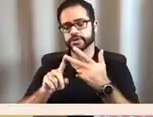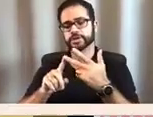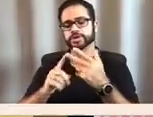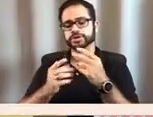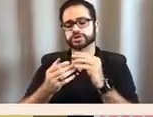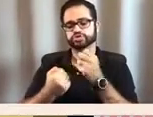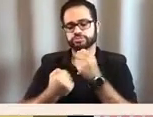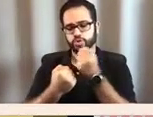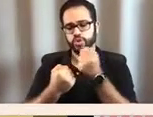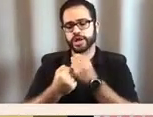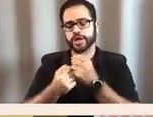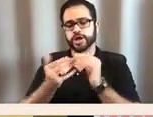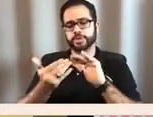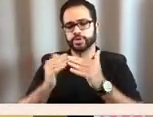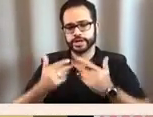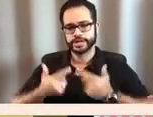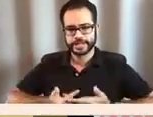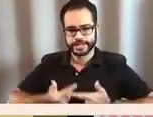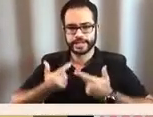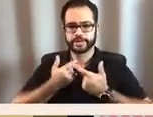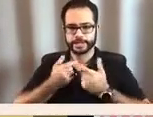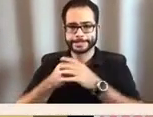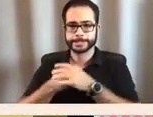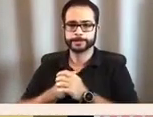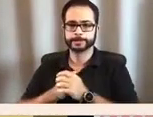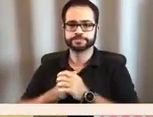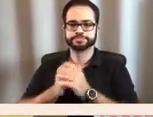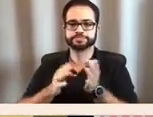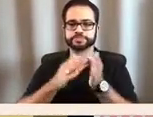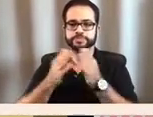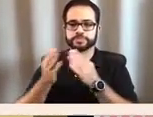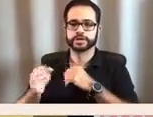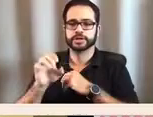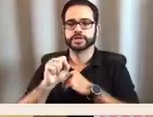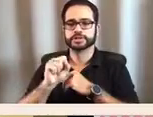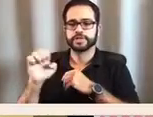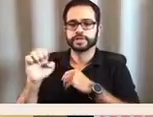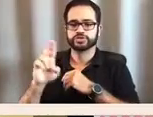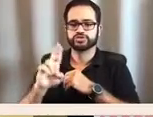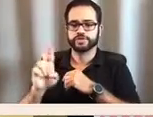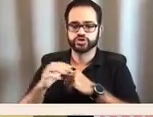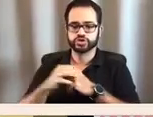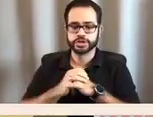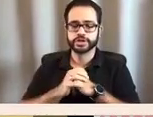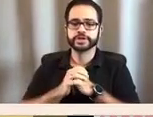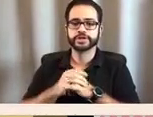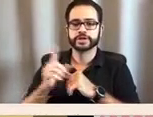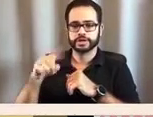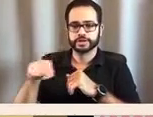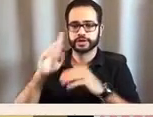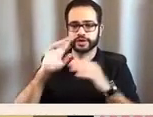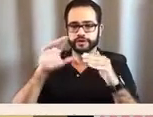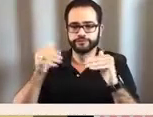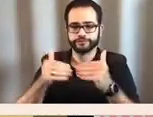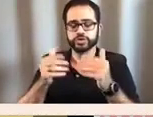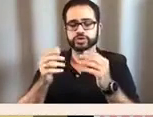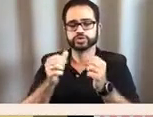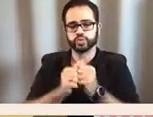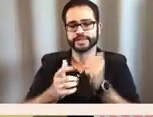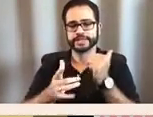living credential. At Southeastern University, their credentials focus on